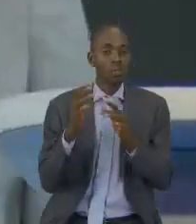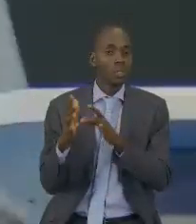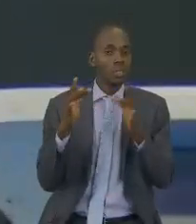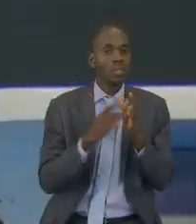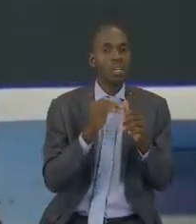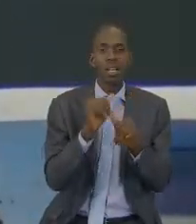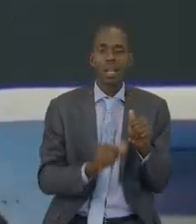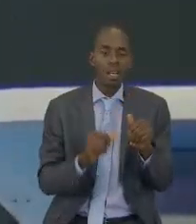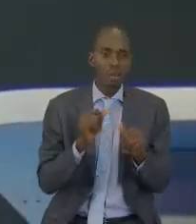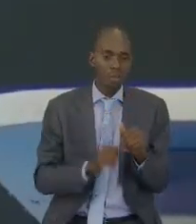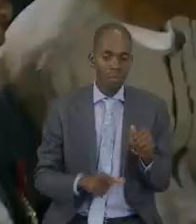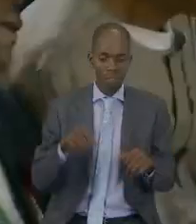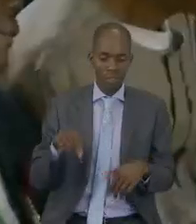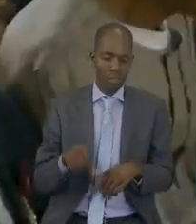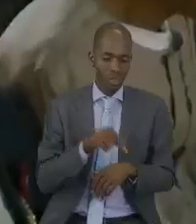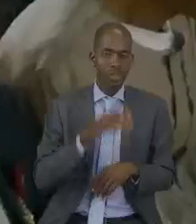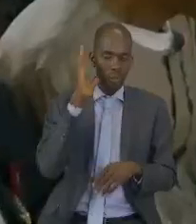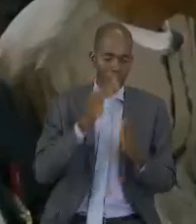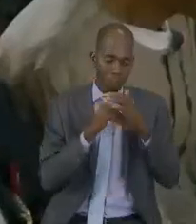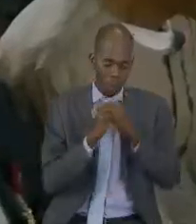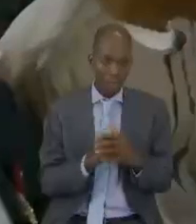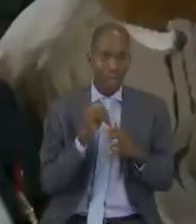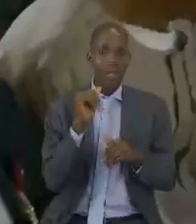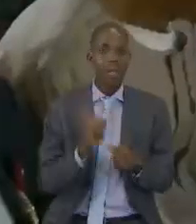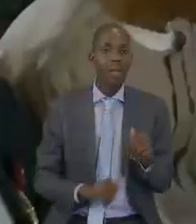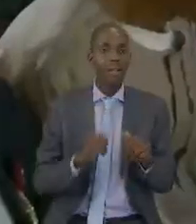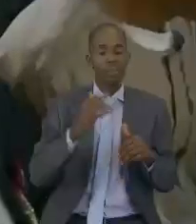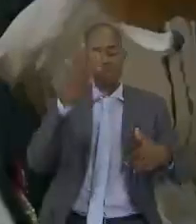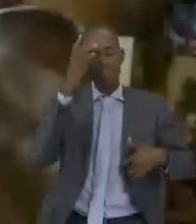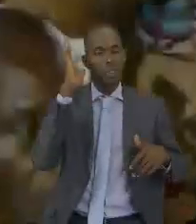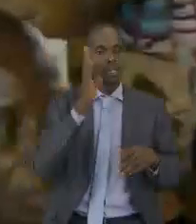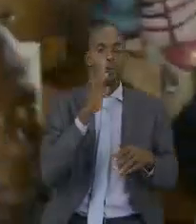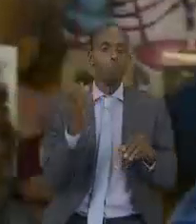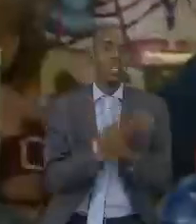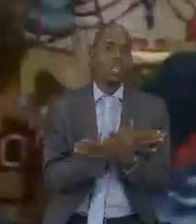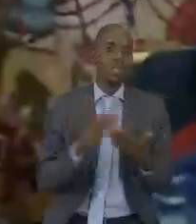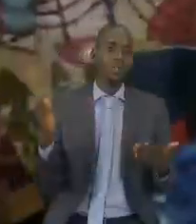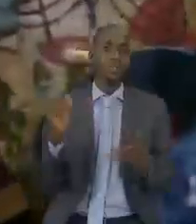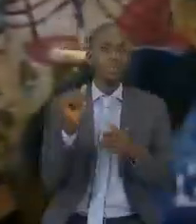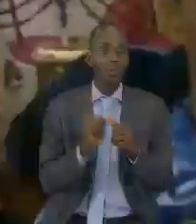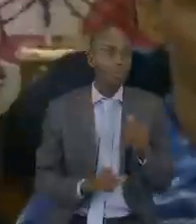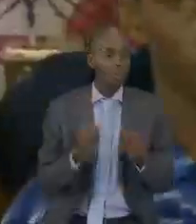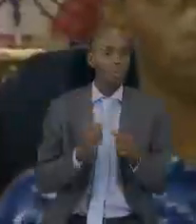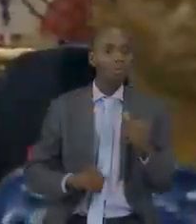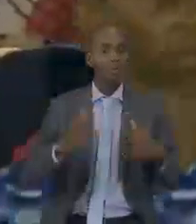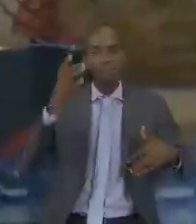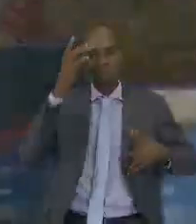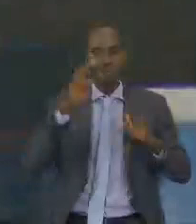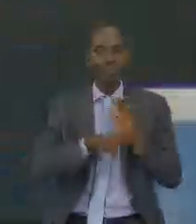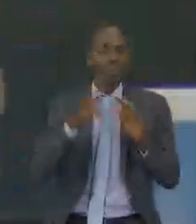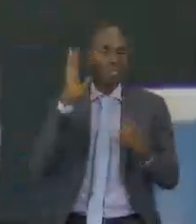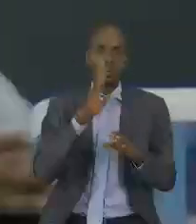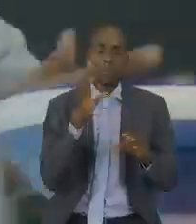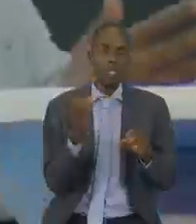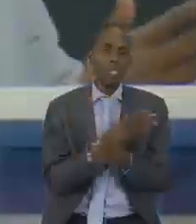every knee shall bow. Every plague will be taken away. Every infirmity will be taken